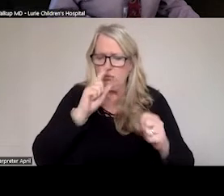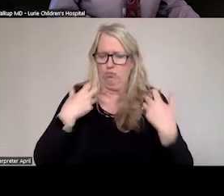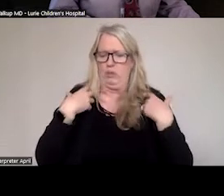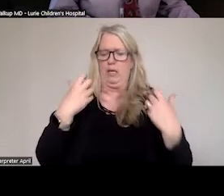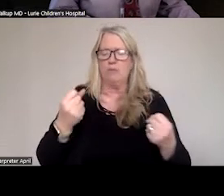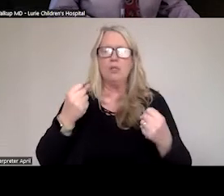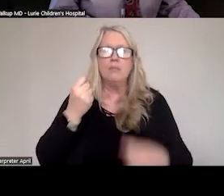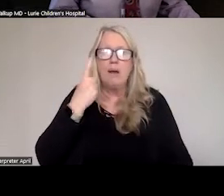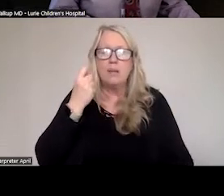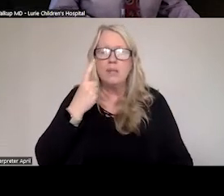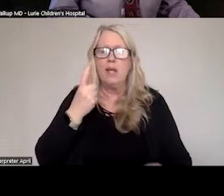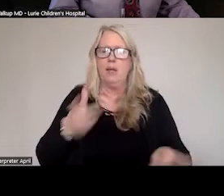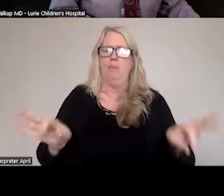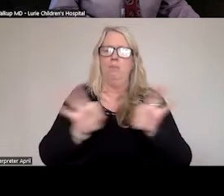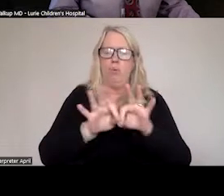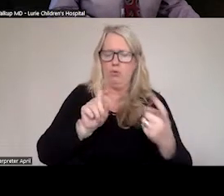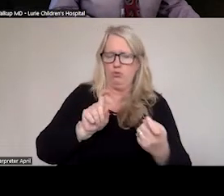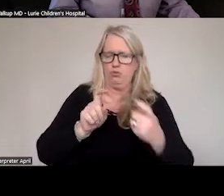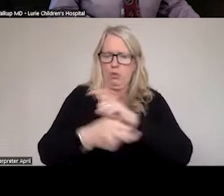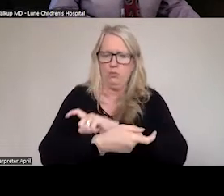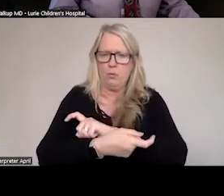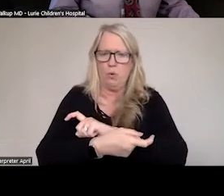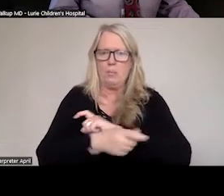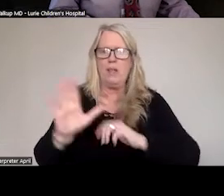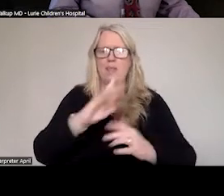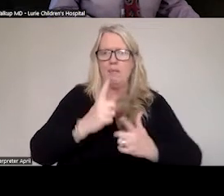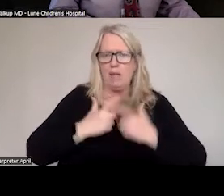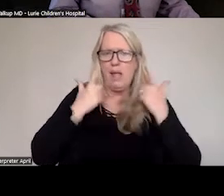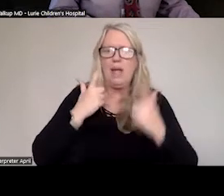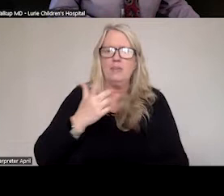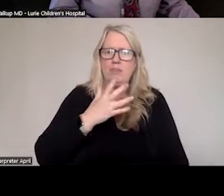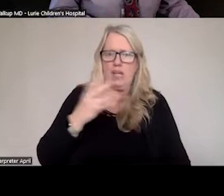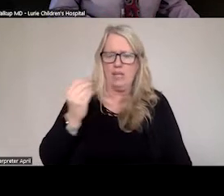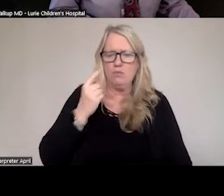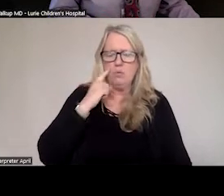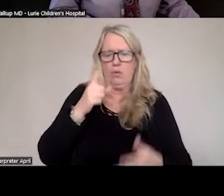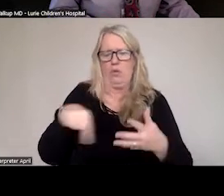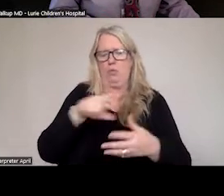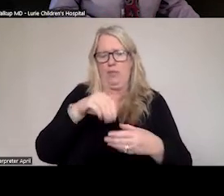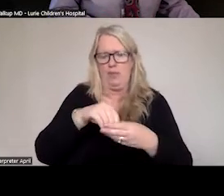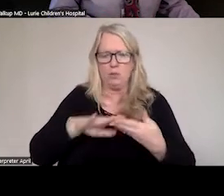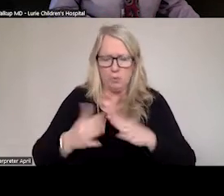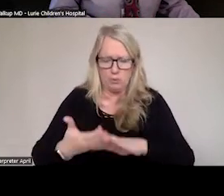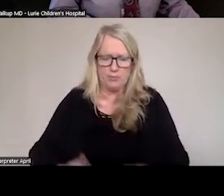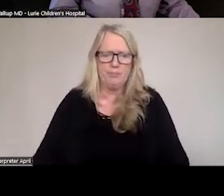more importantly, transform their lives and those of their communities.